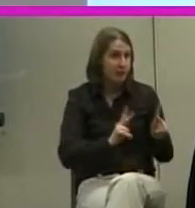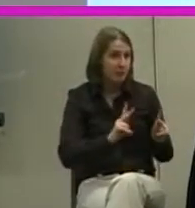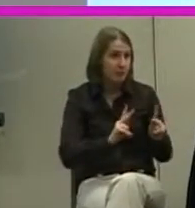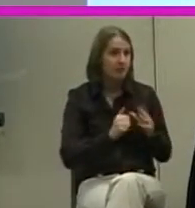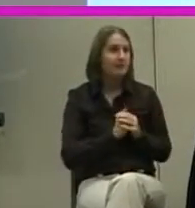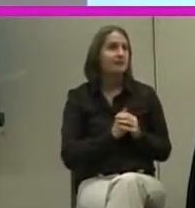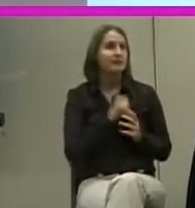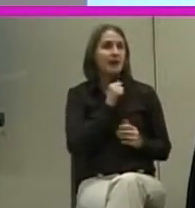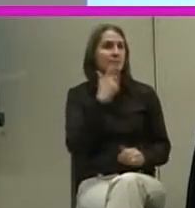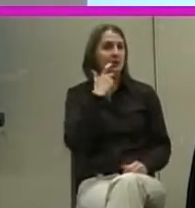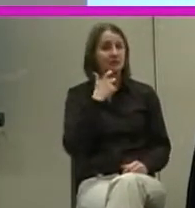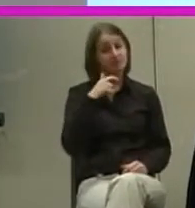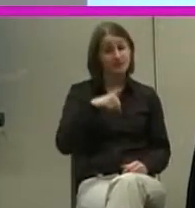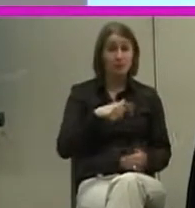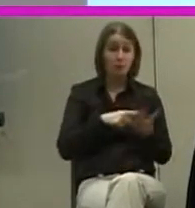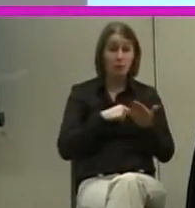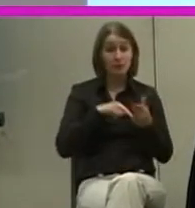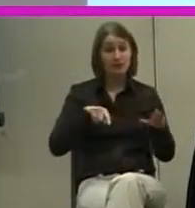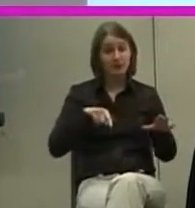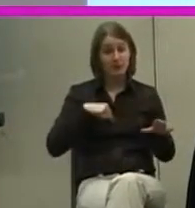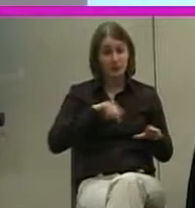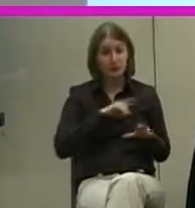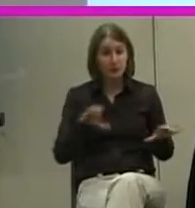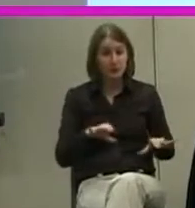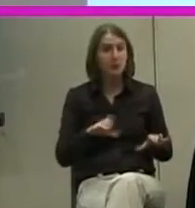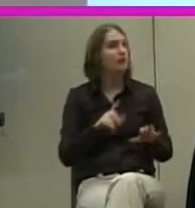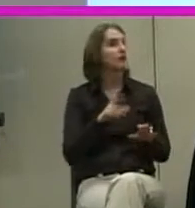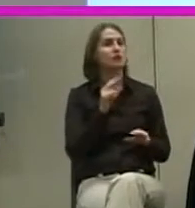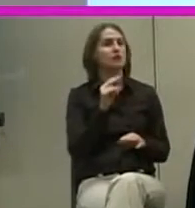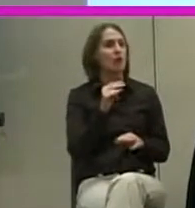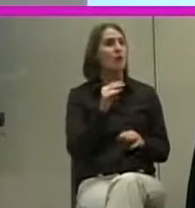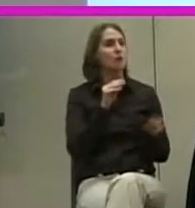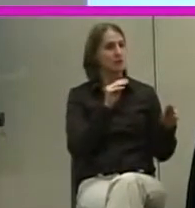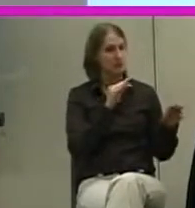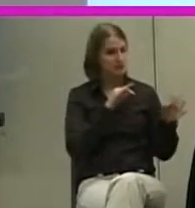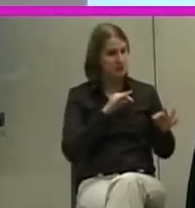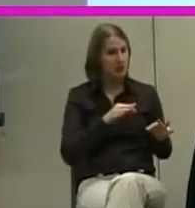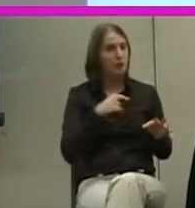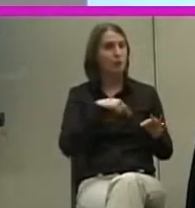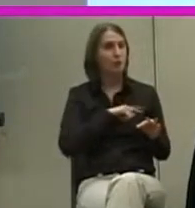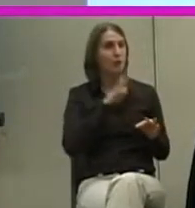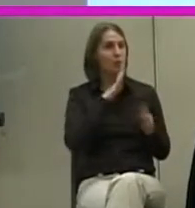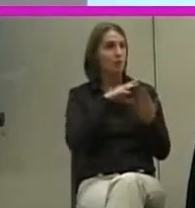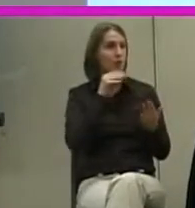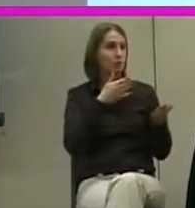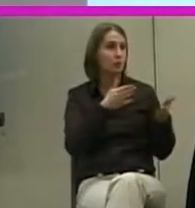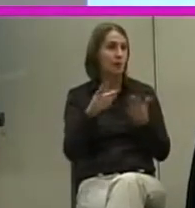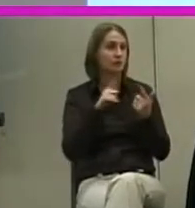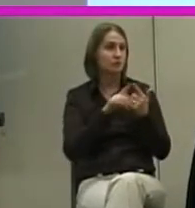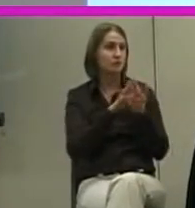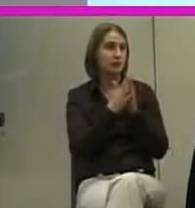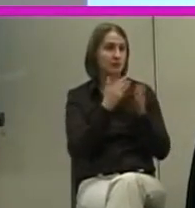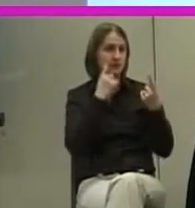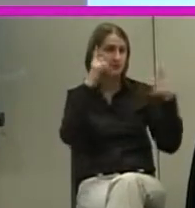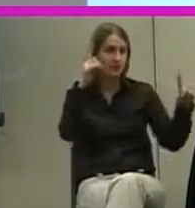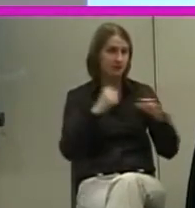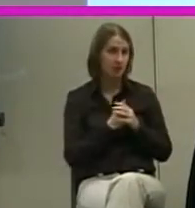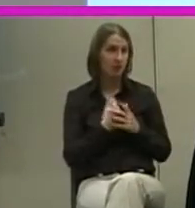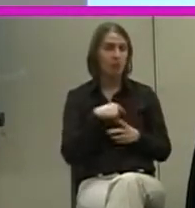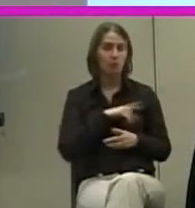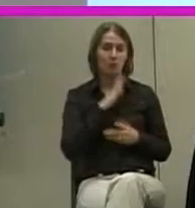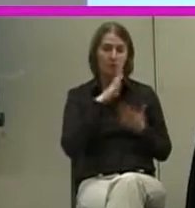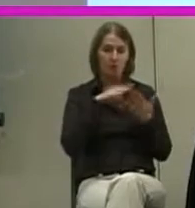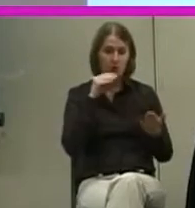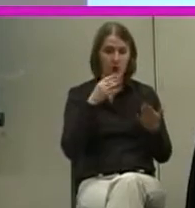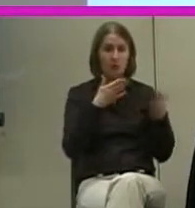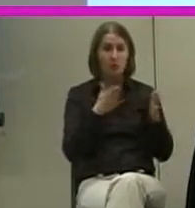because this is what we do, but because we're going to learn ways to be able to be really successful. We're going to learn ways to have your